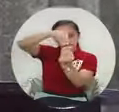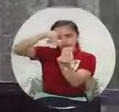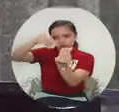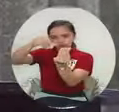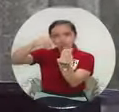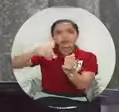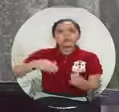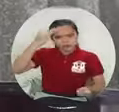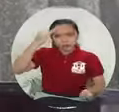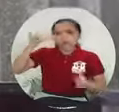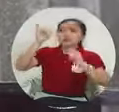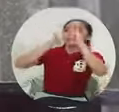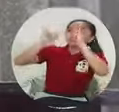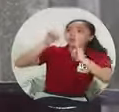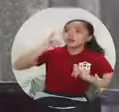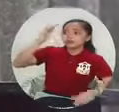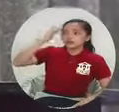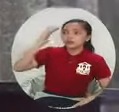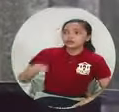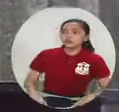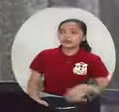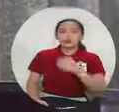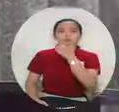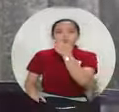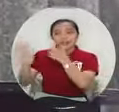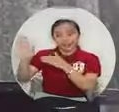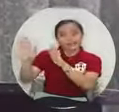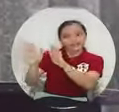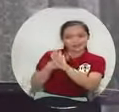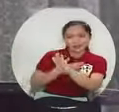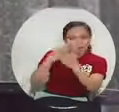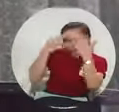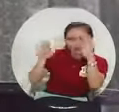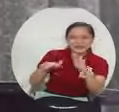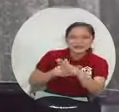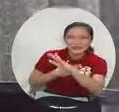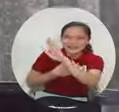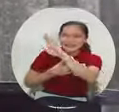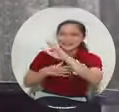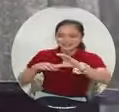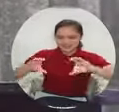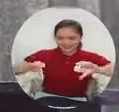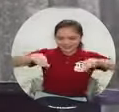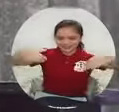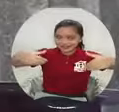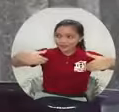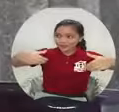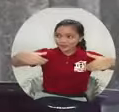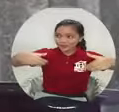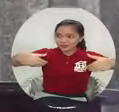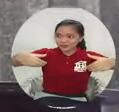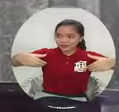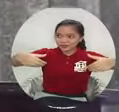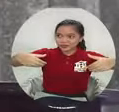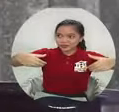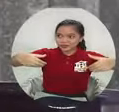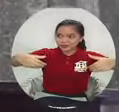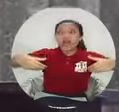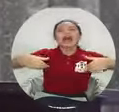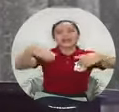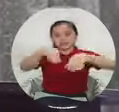interviewed, nagdamgo ba ka, nagdesire ka ba, kamusta? Yeah, it's not easy to be here, but it is not an